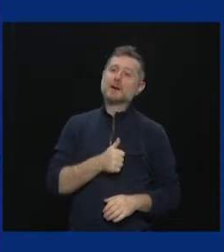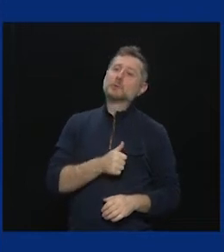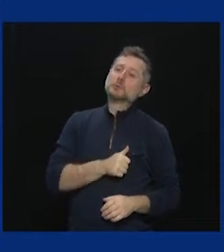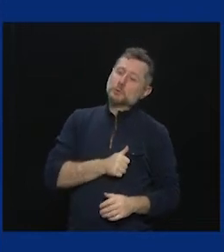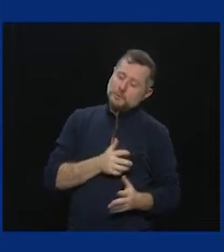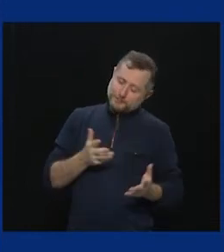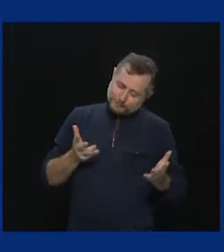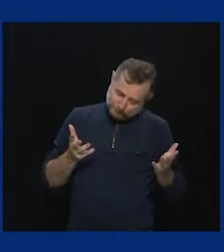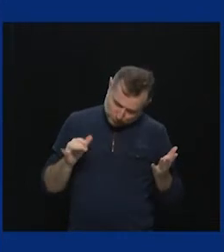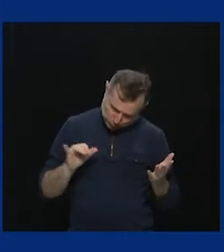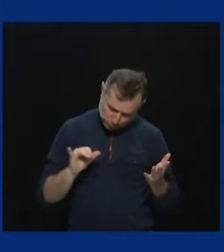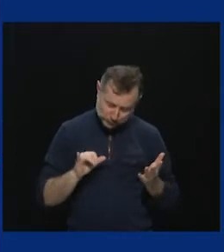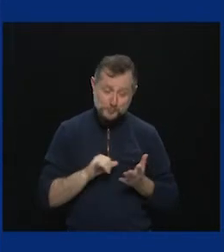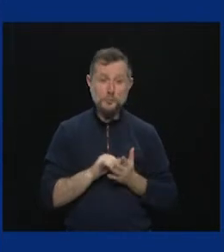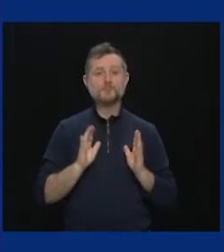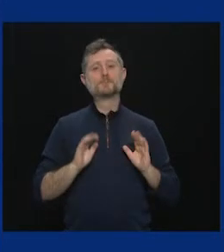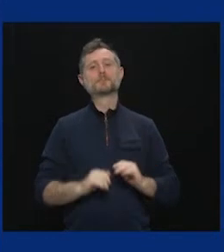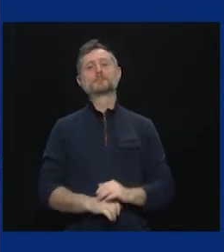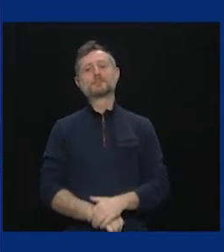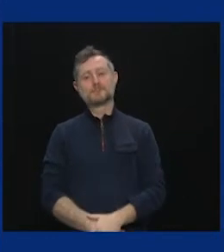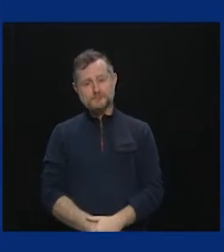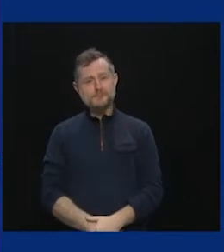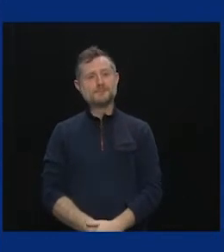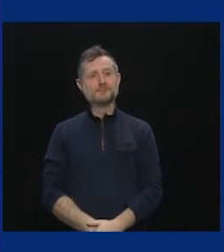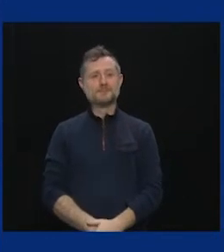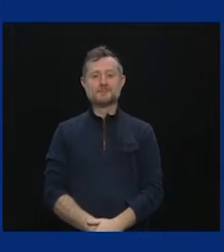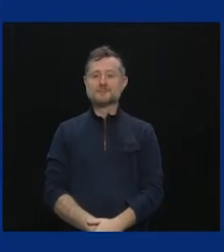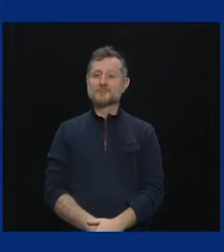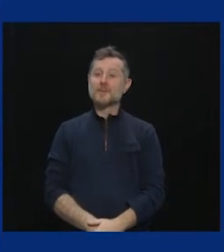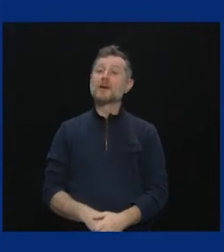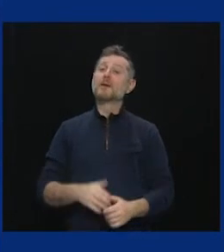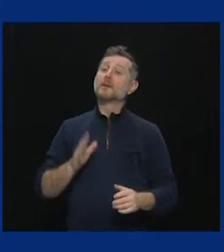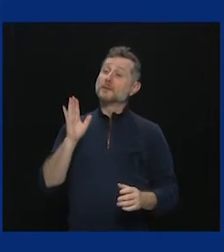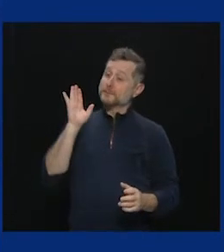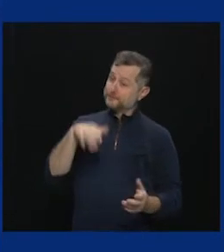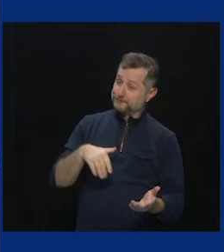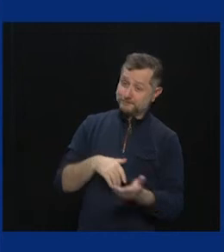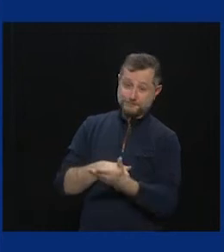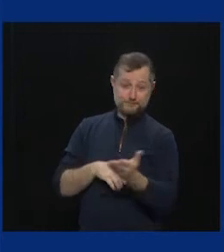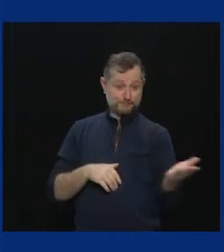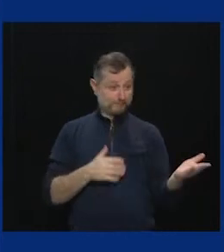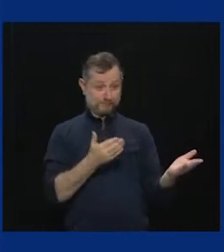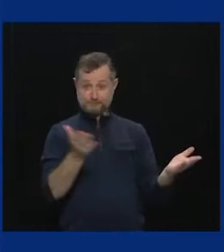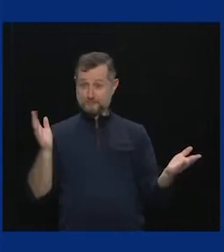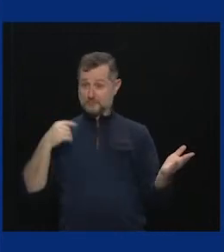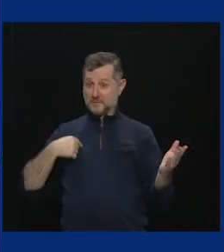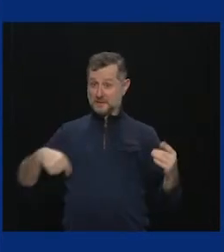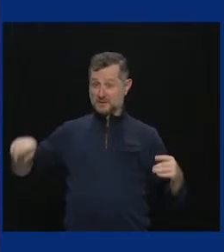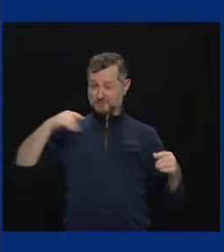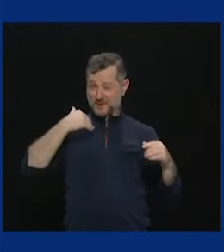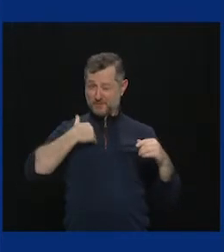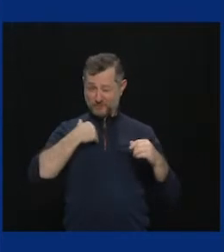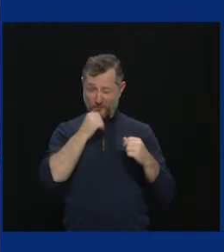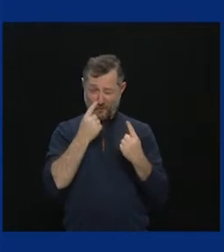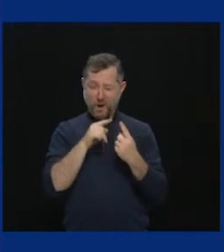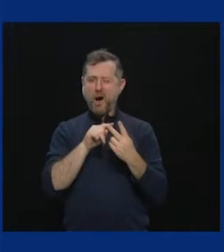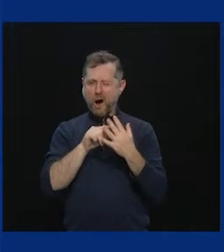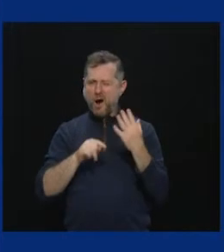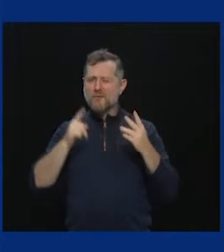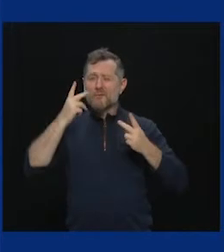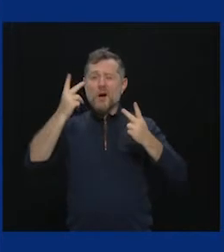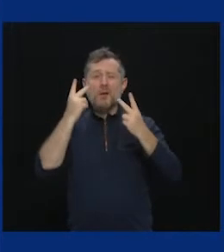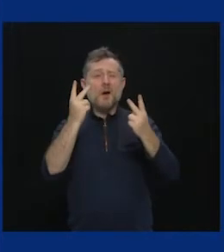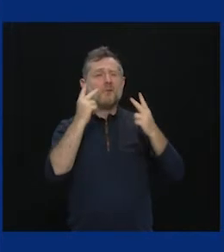Not to mention the host of historic sites and glorious natural resources